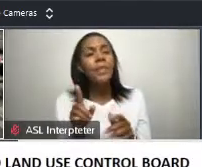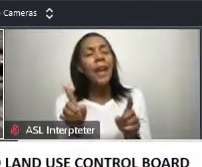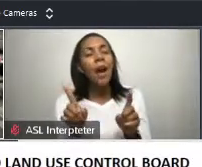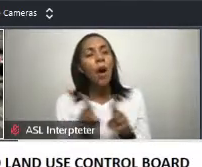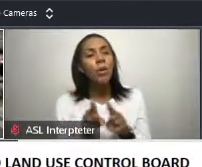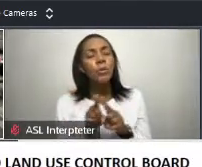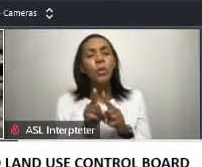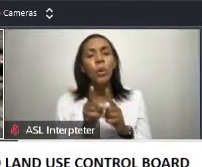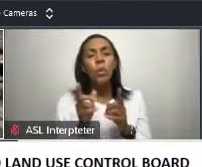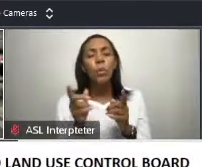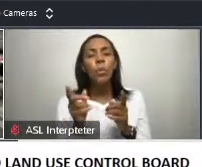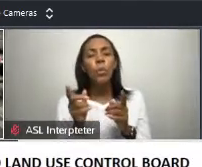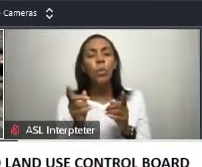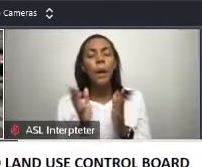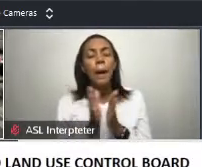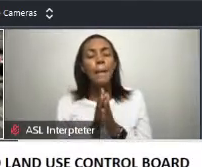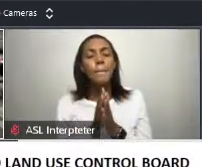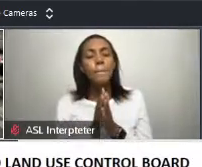be the,